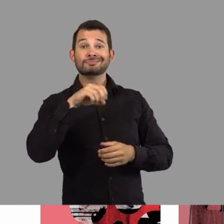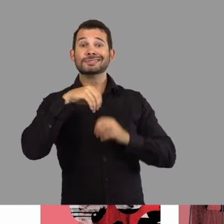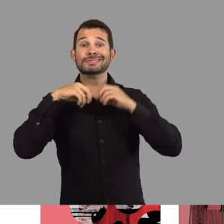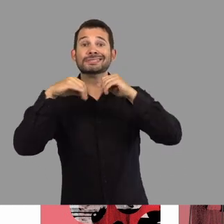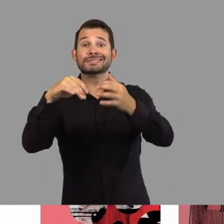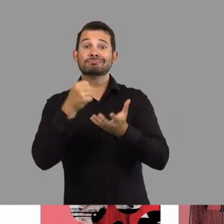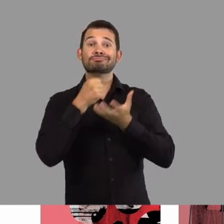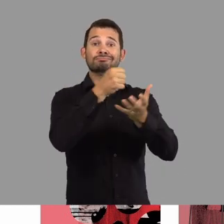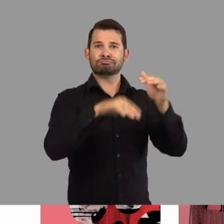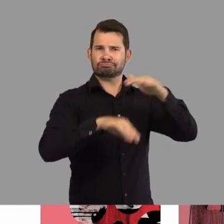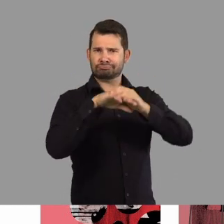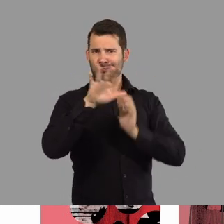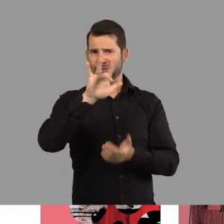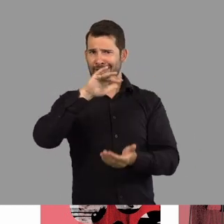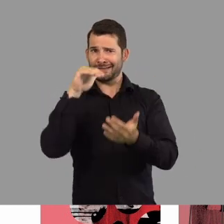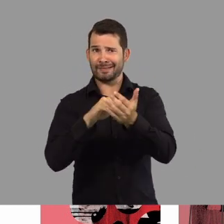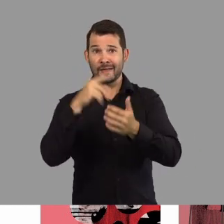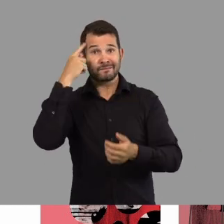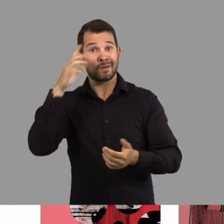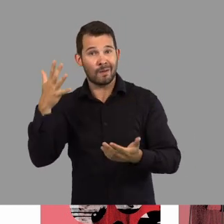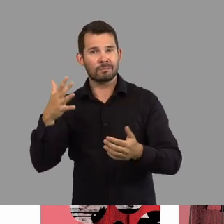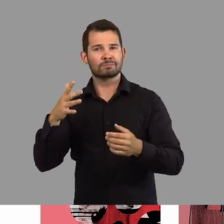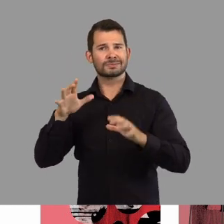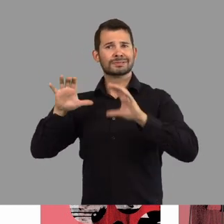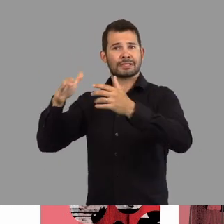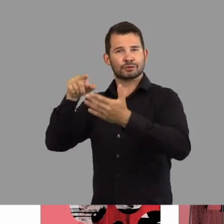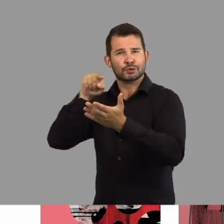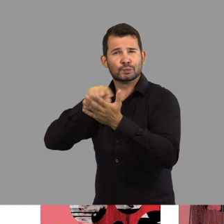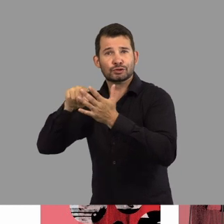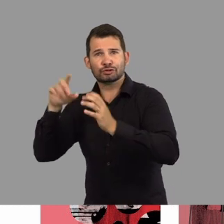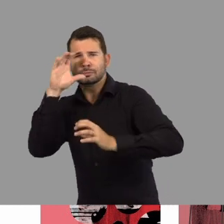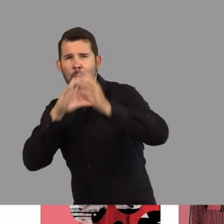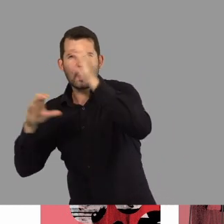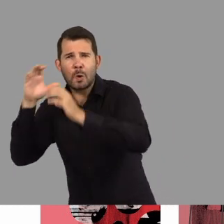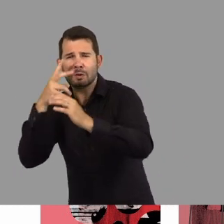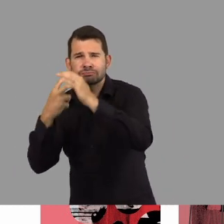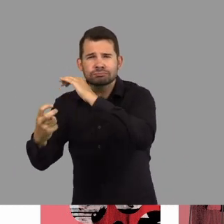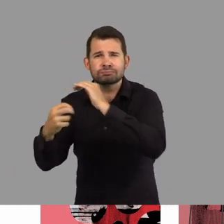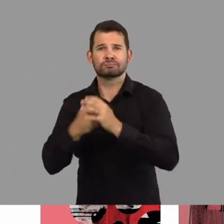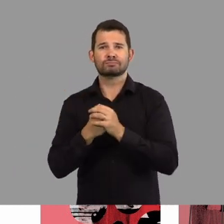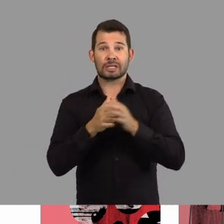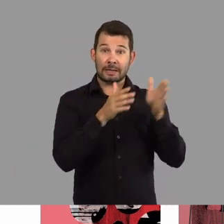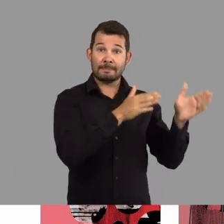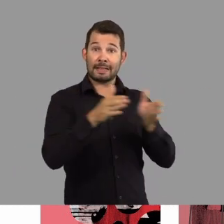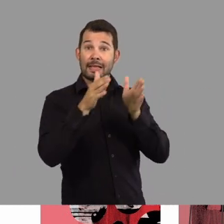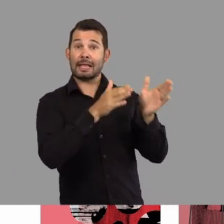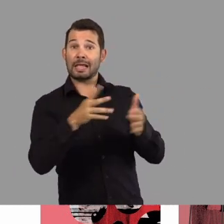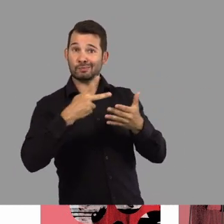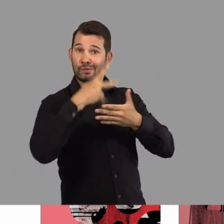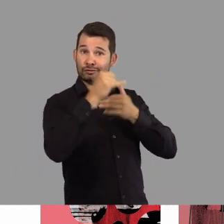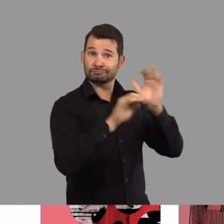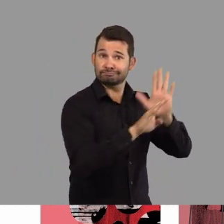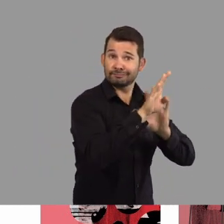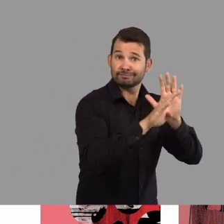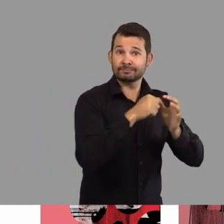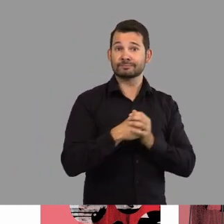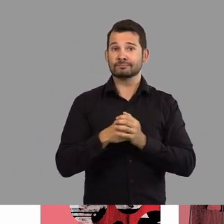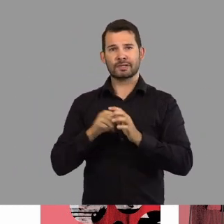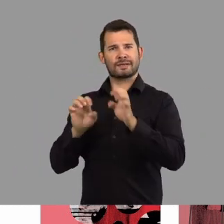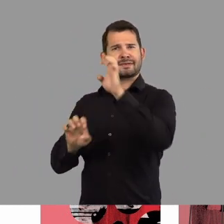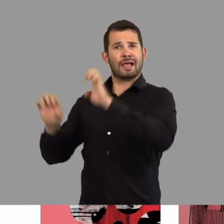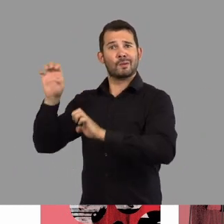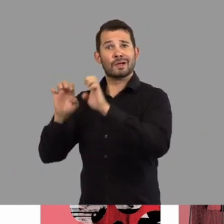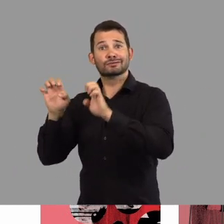for sector research and exploration, planning and project development, evaluation, gathering,